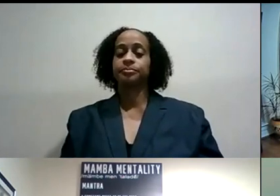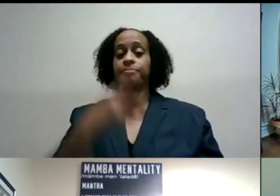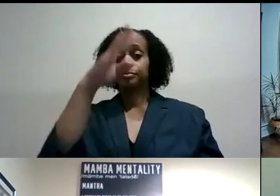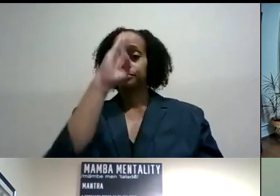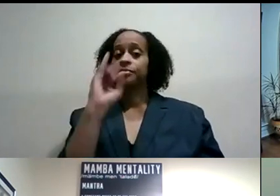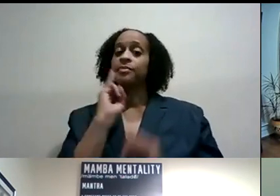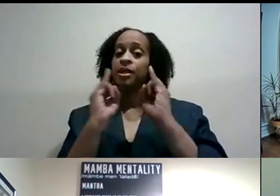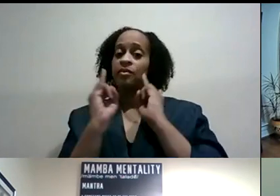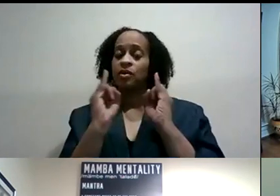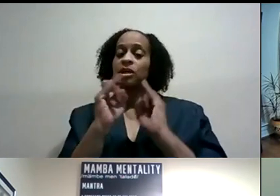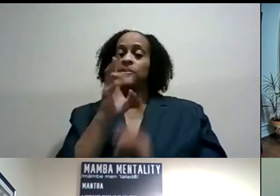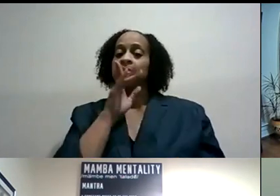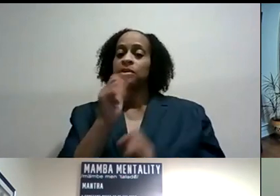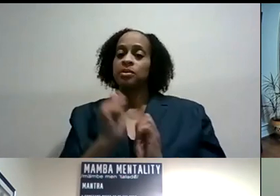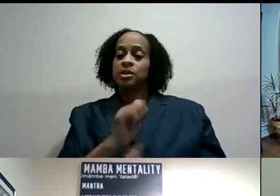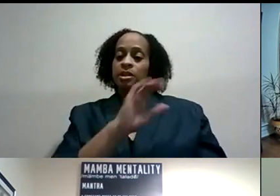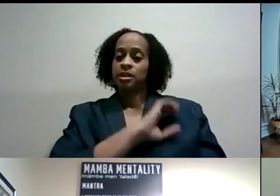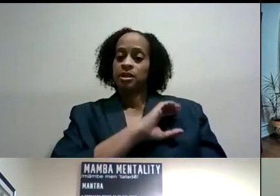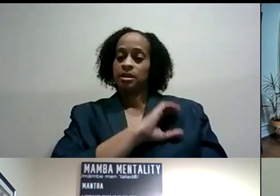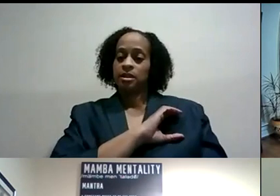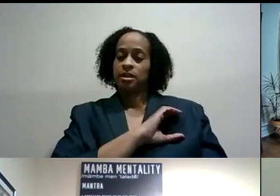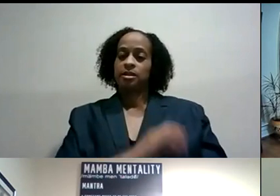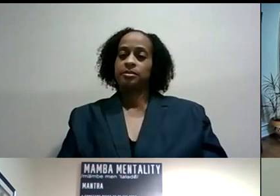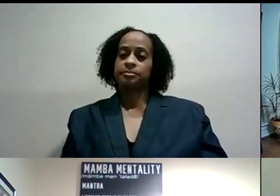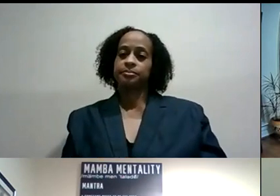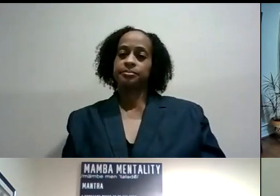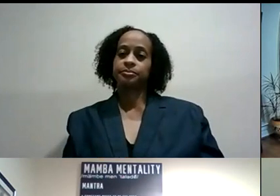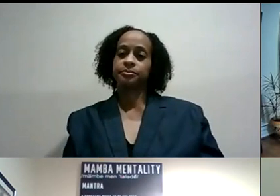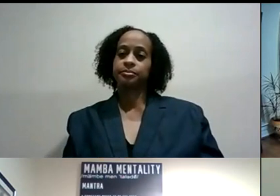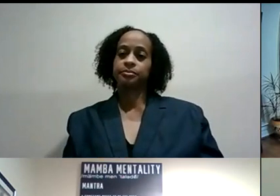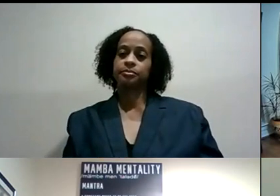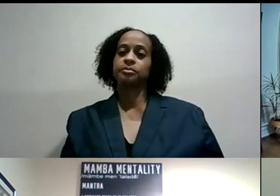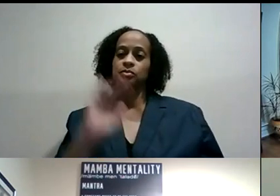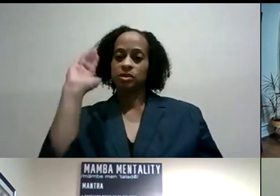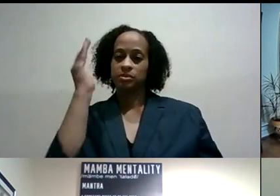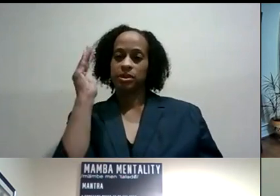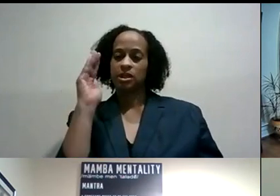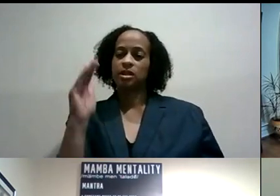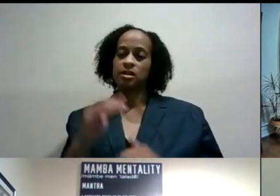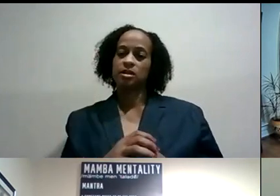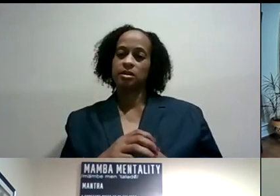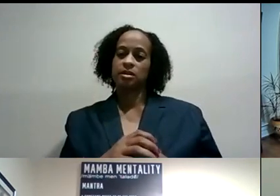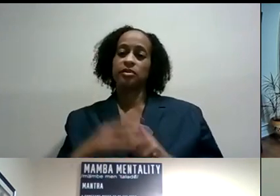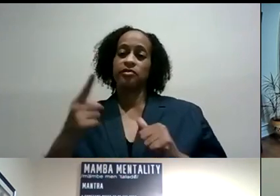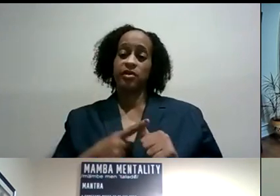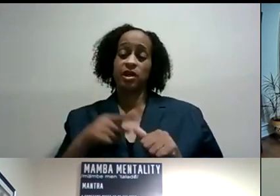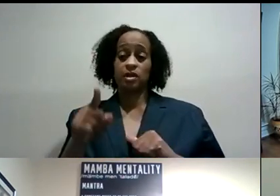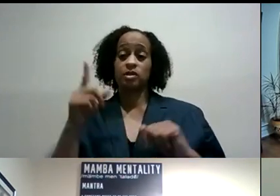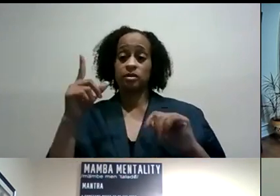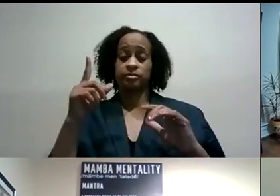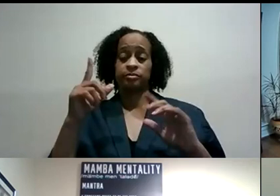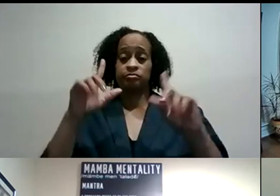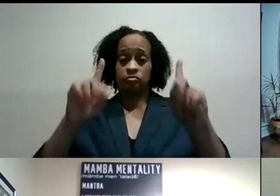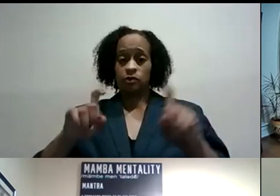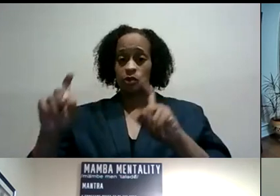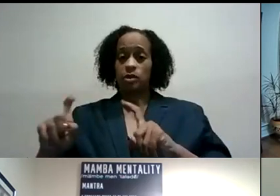spoken with Cain, in what appears here to be a next trial. The first trial, of course, with